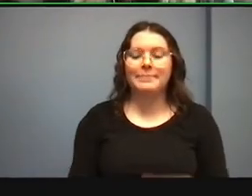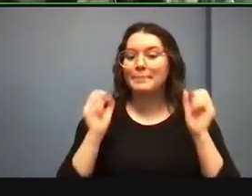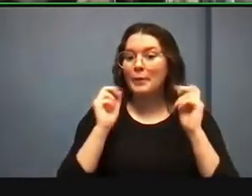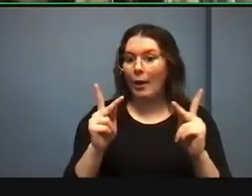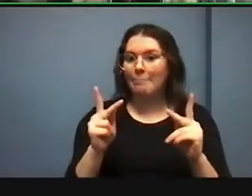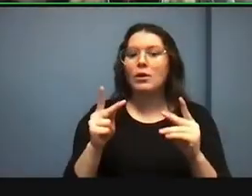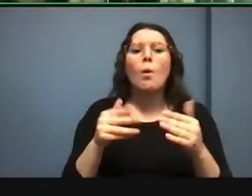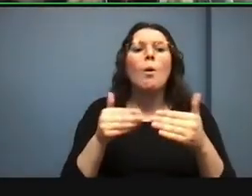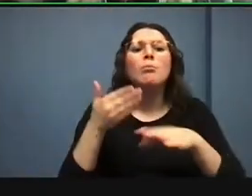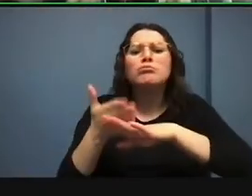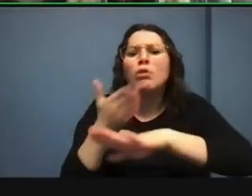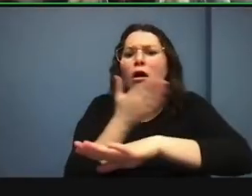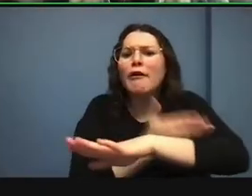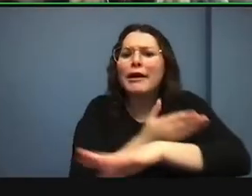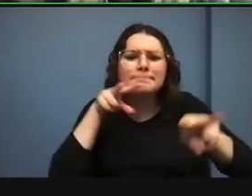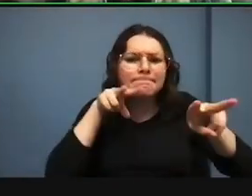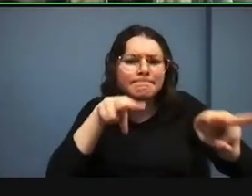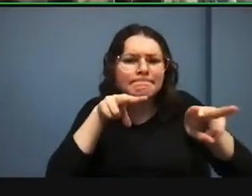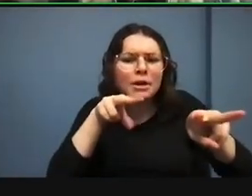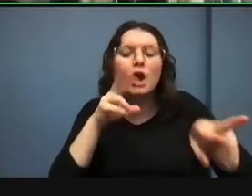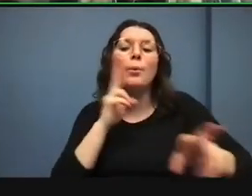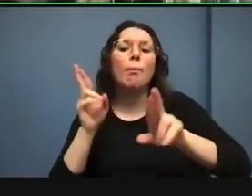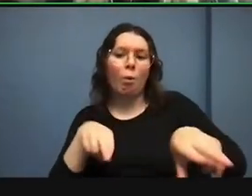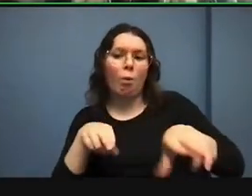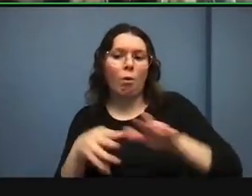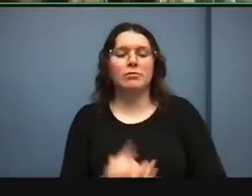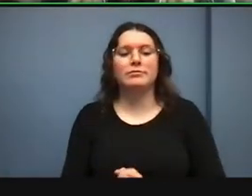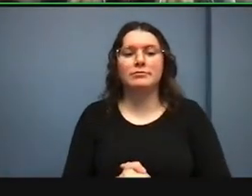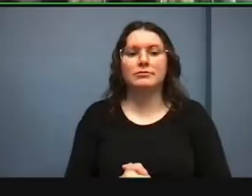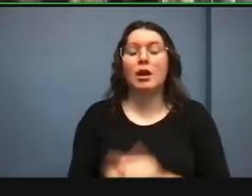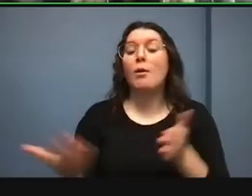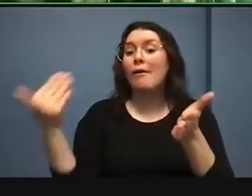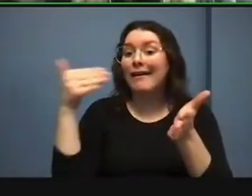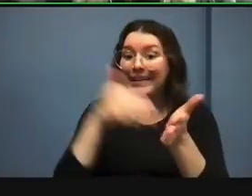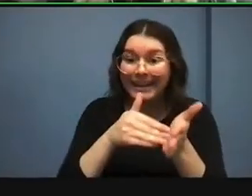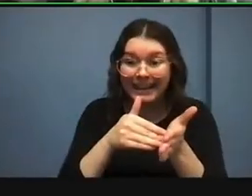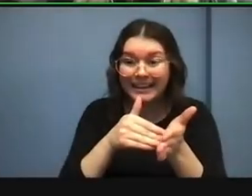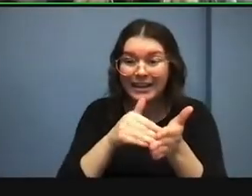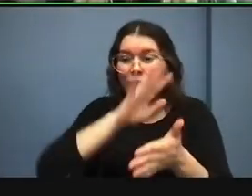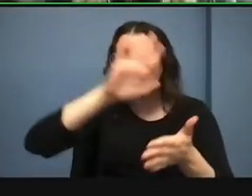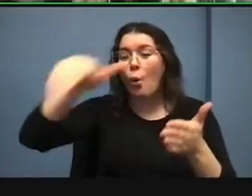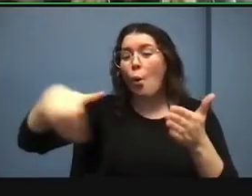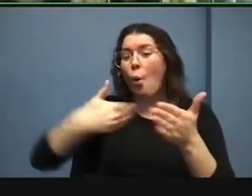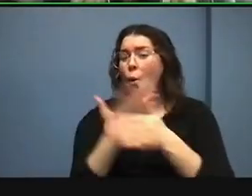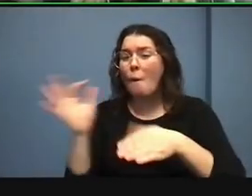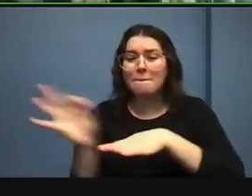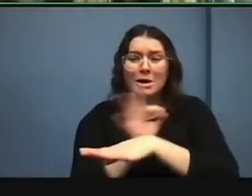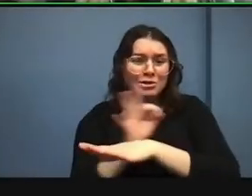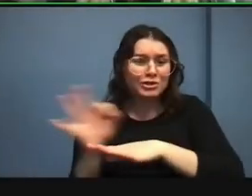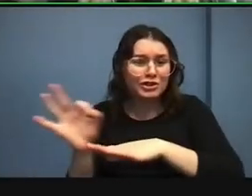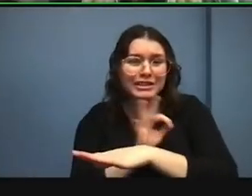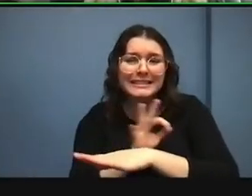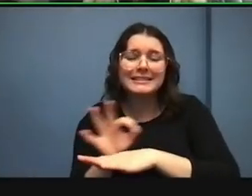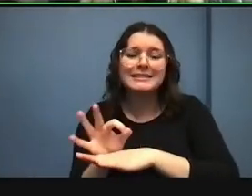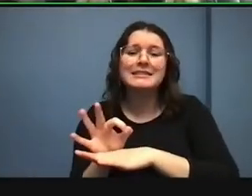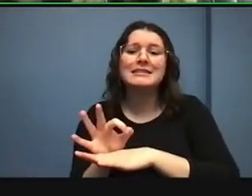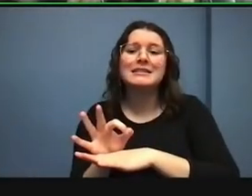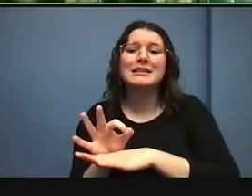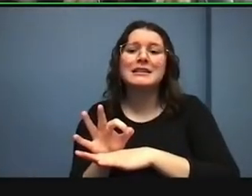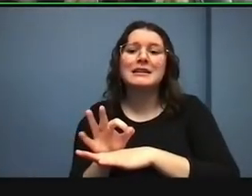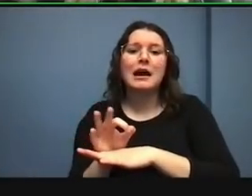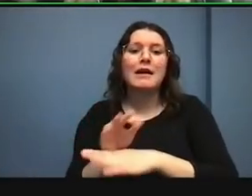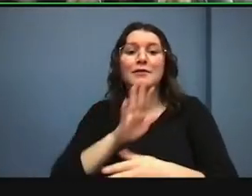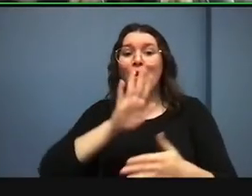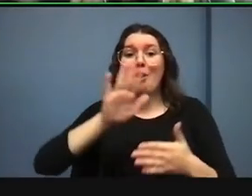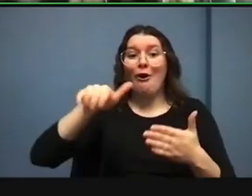Okay, so progress monitoring and reports. So again, the whole function of all